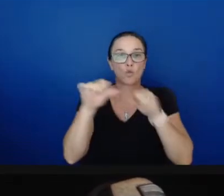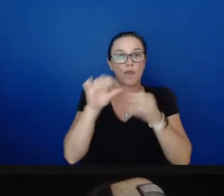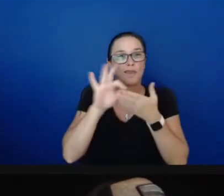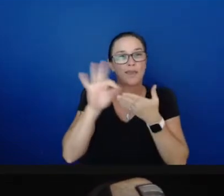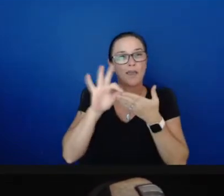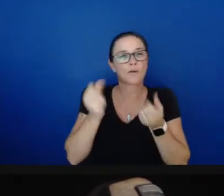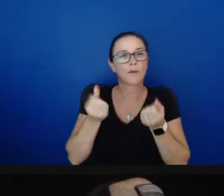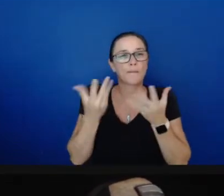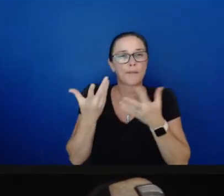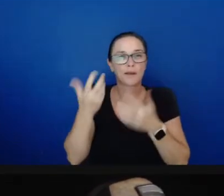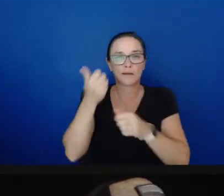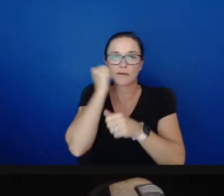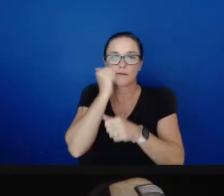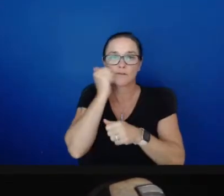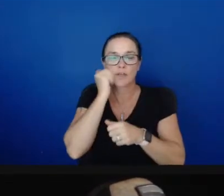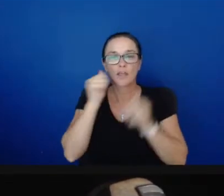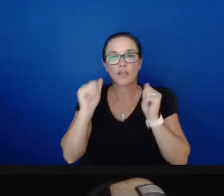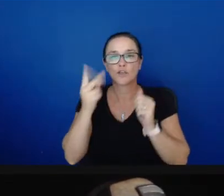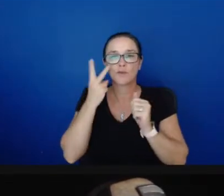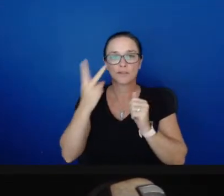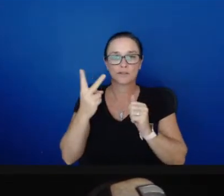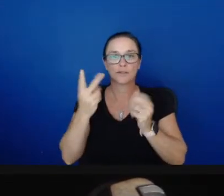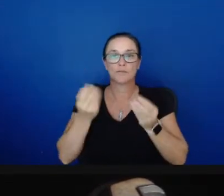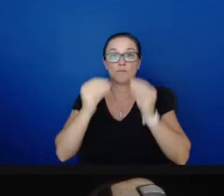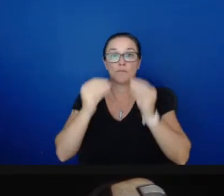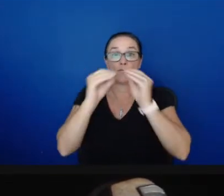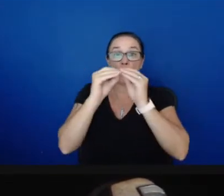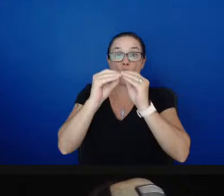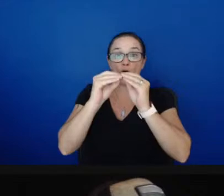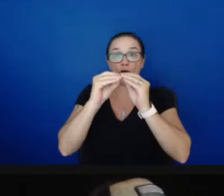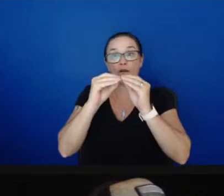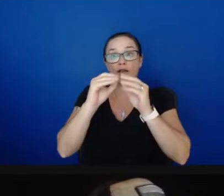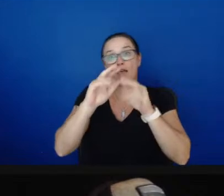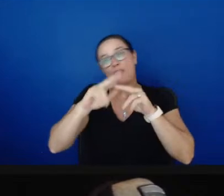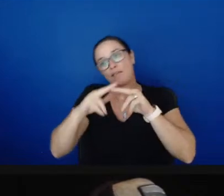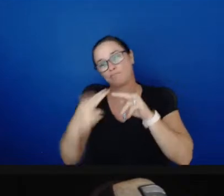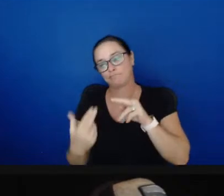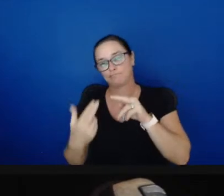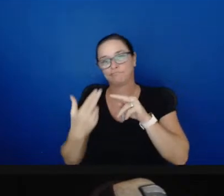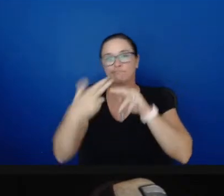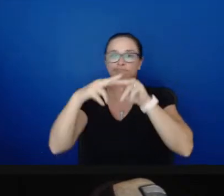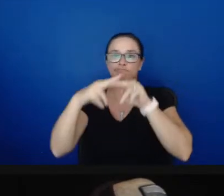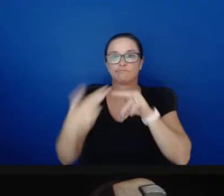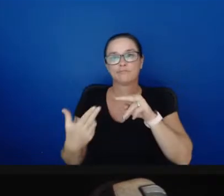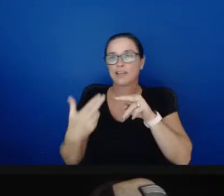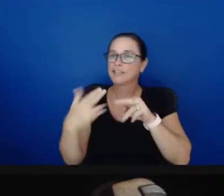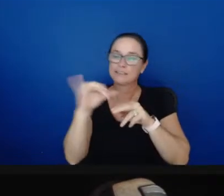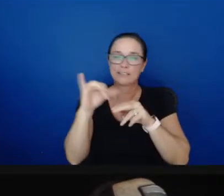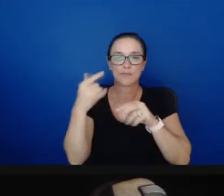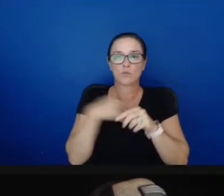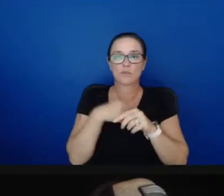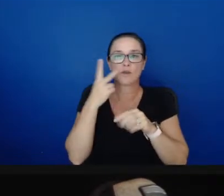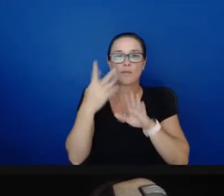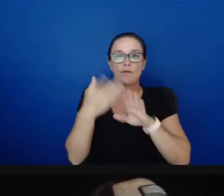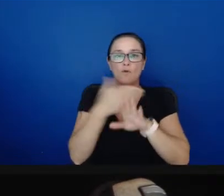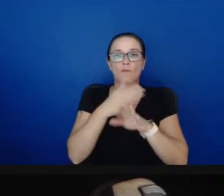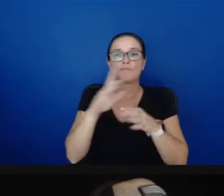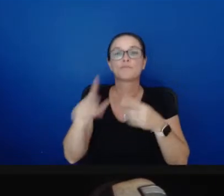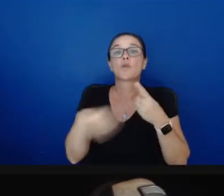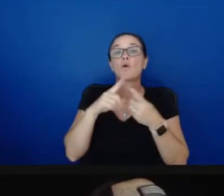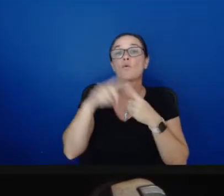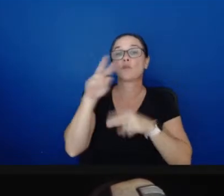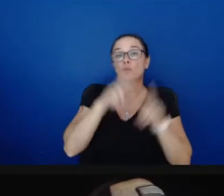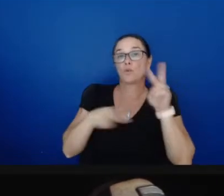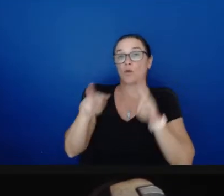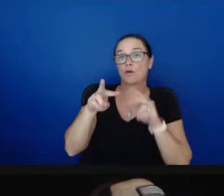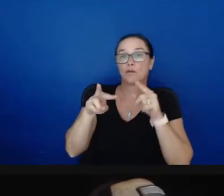this cycle of more and less earthquakes we mentioned earlier. As a reminder, when you look at these plots, the